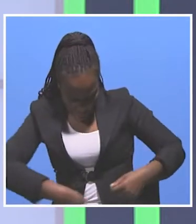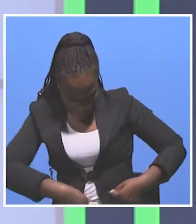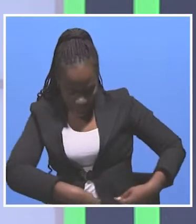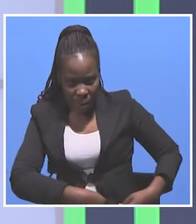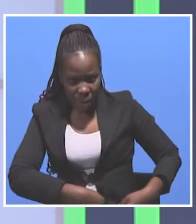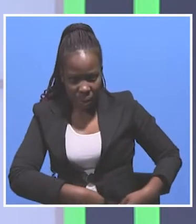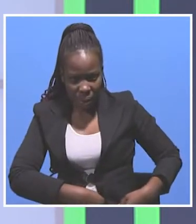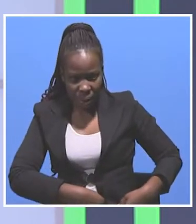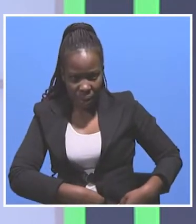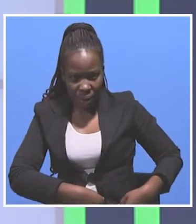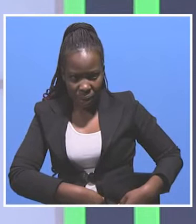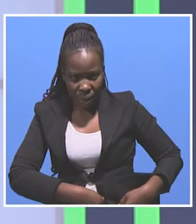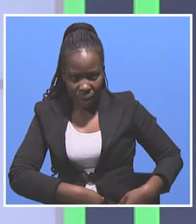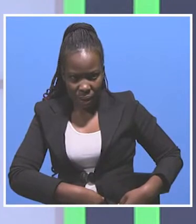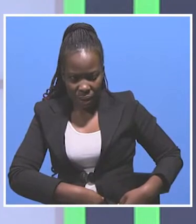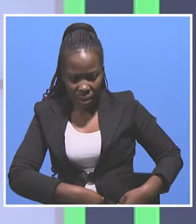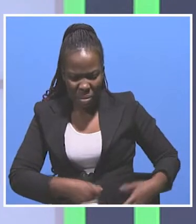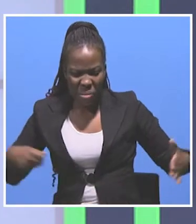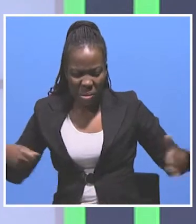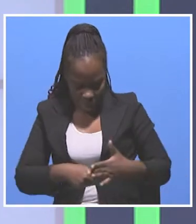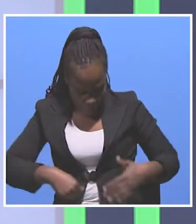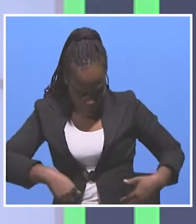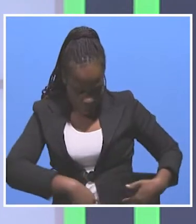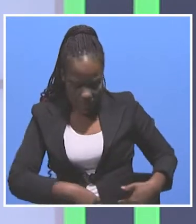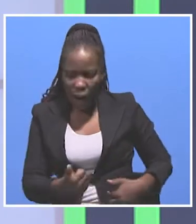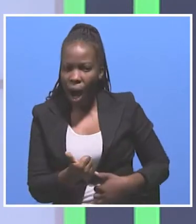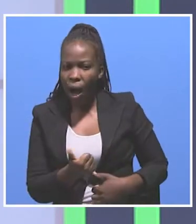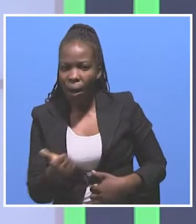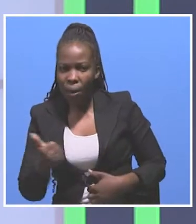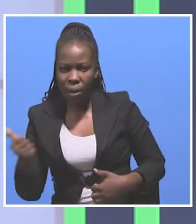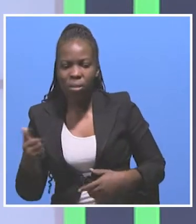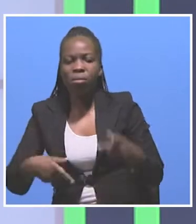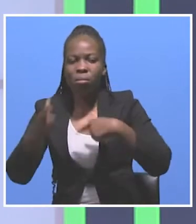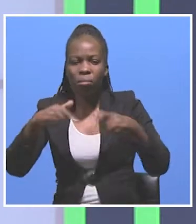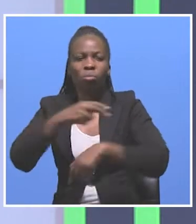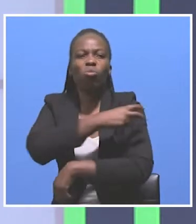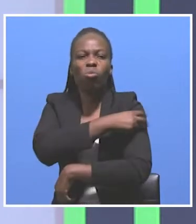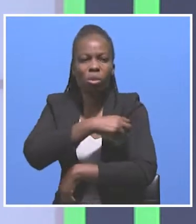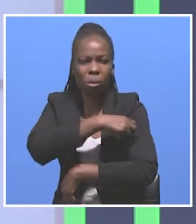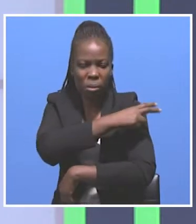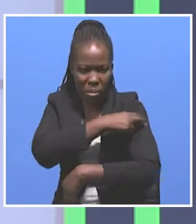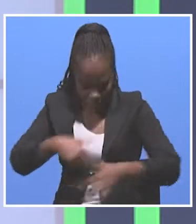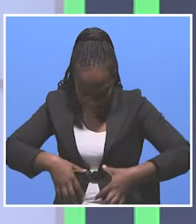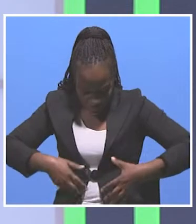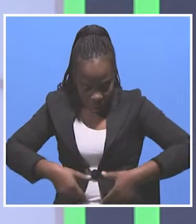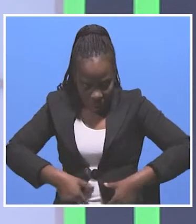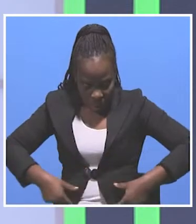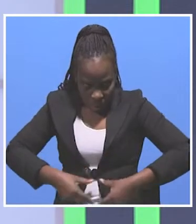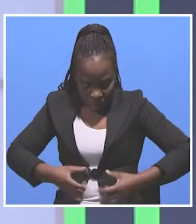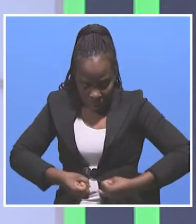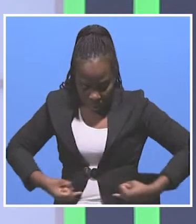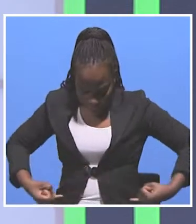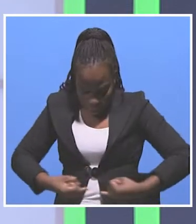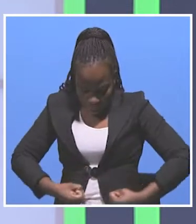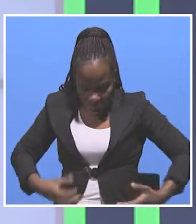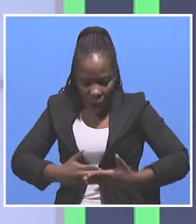including perforating the intestines. Others have come to the hospitals with the intestines outside from the